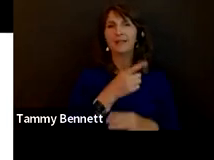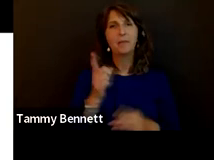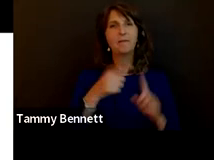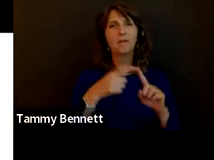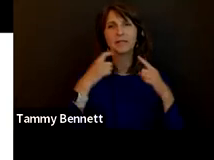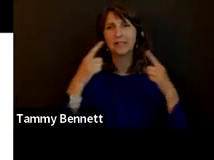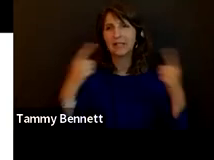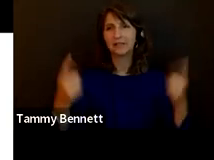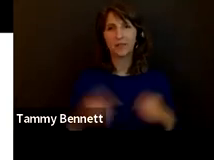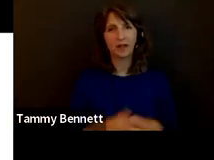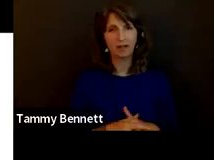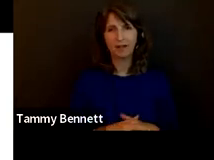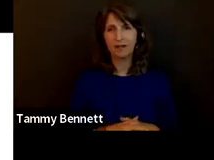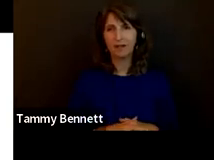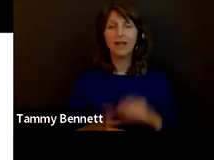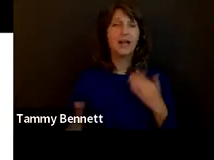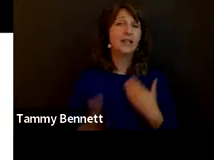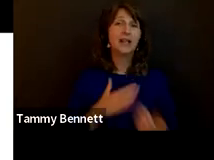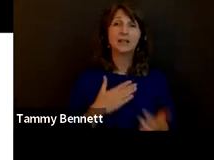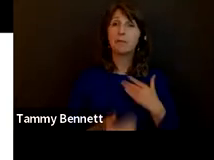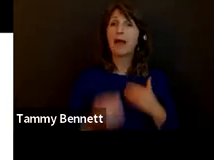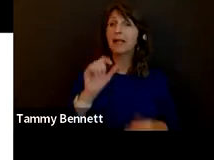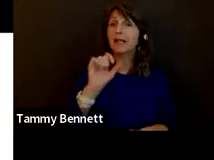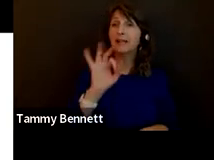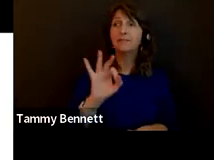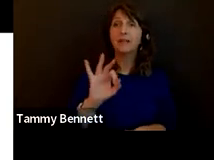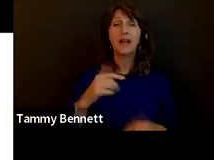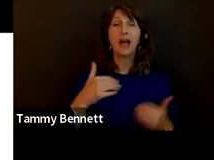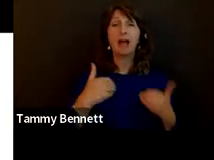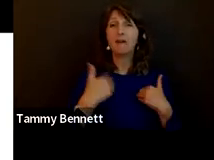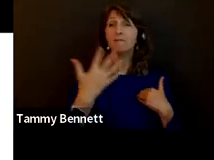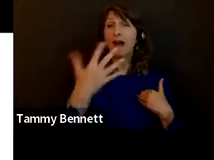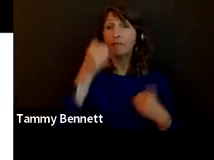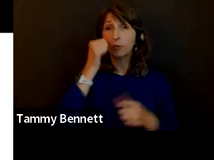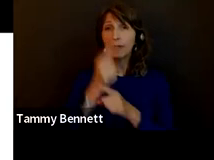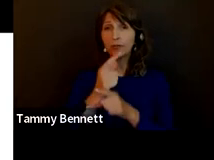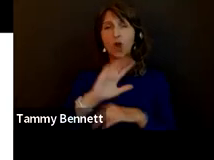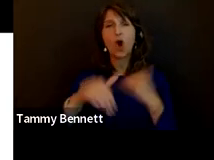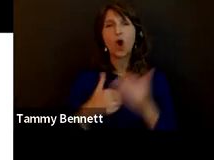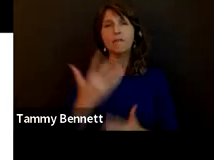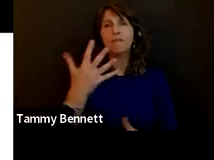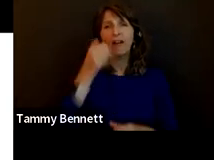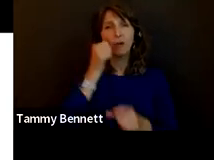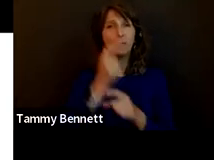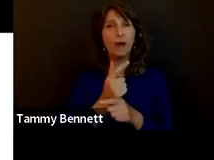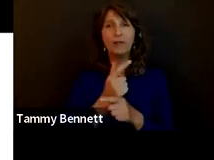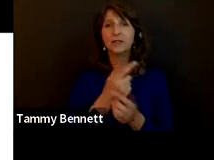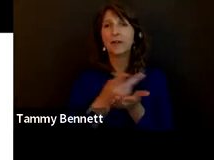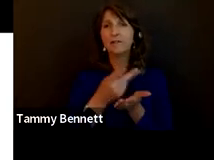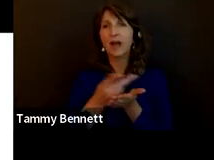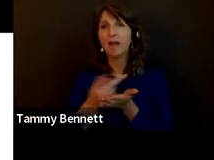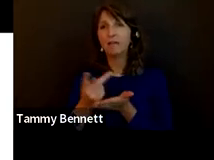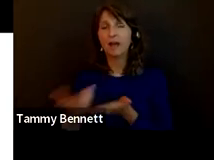had 5 brothers that came before him and none of them could do it. Doesn't matter to me if everybody in the family is a rocket scientist and he's the one that can't.